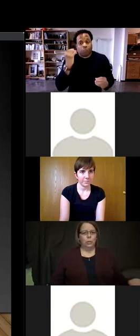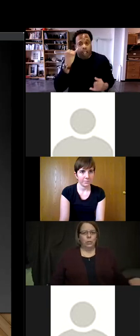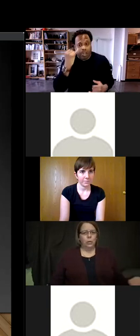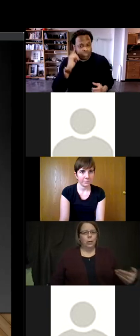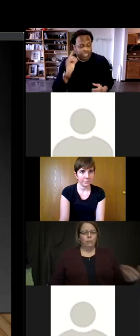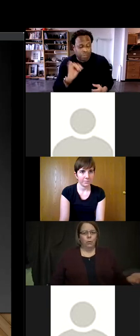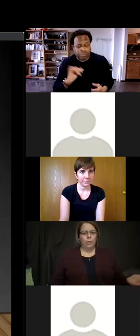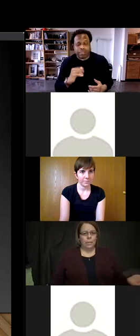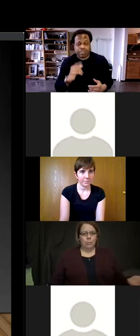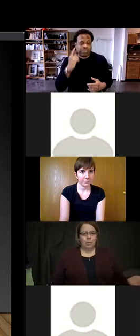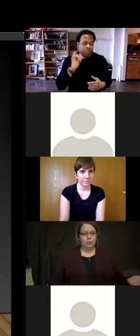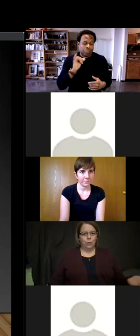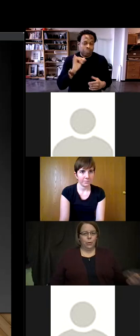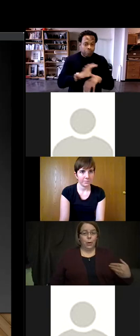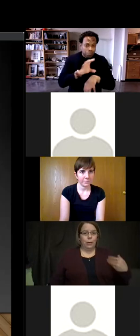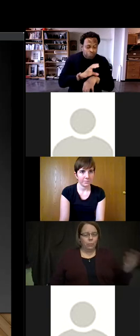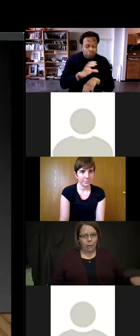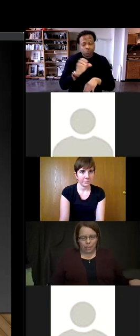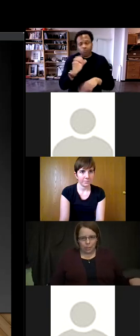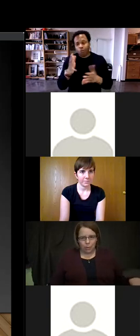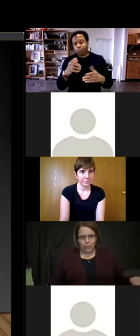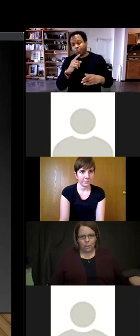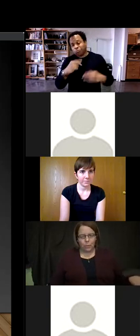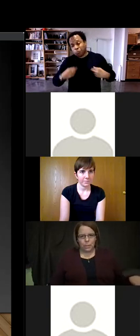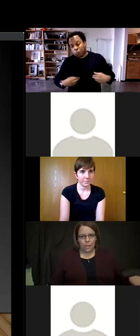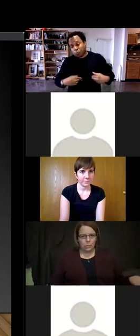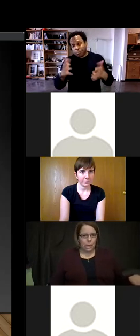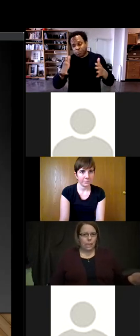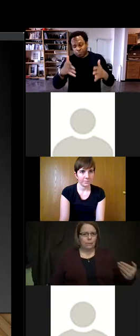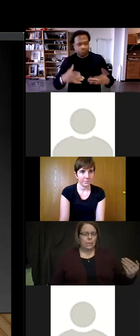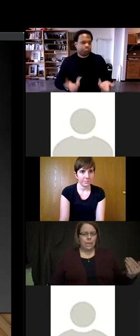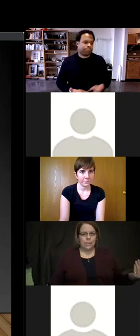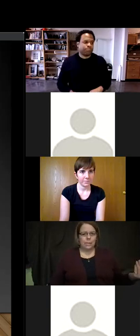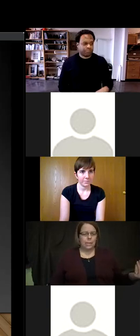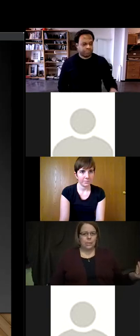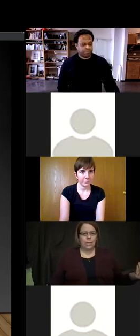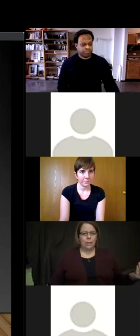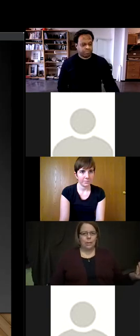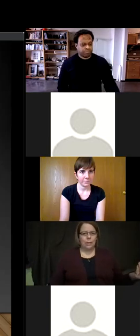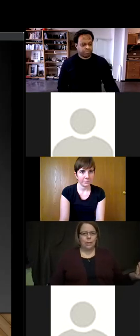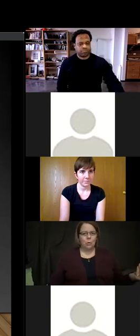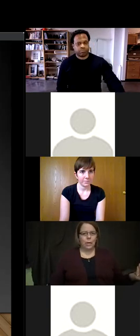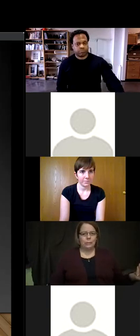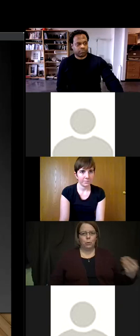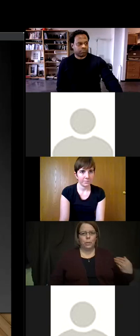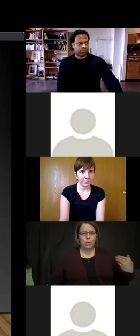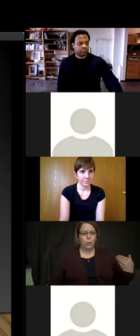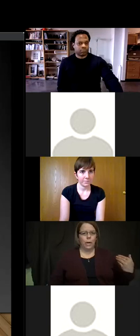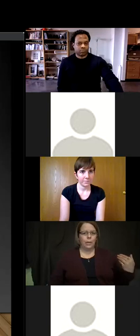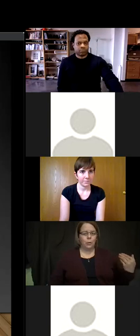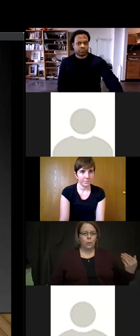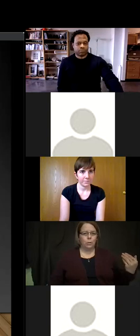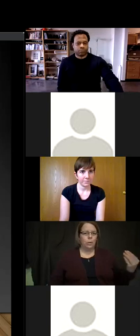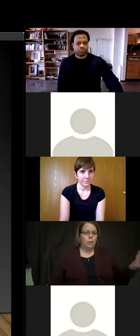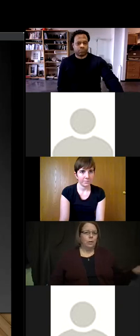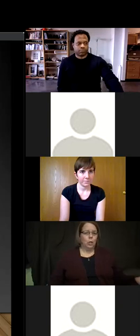what gender voice to speak for you. I have obviously no idea what it sounds like, if it sounds like a computerized voice